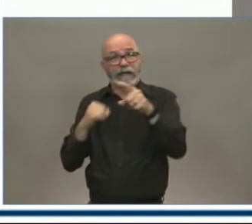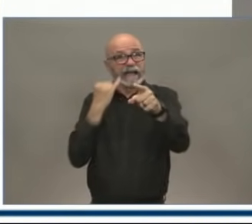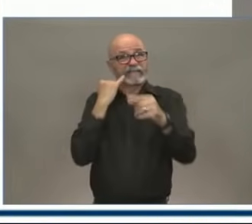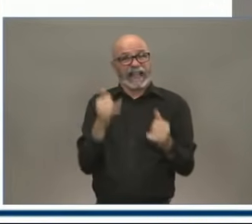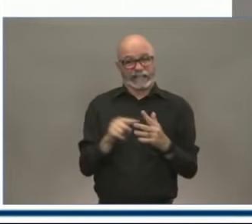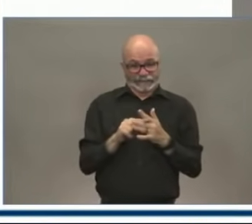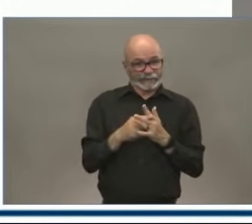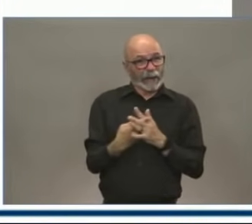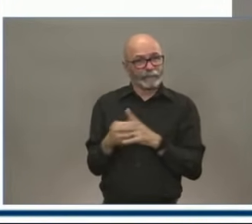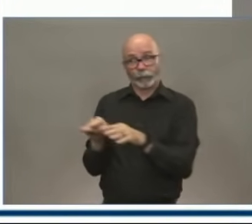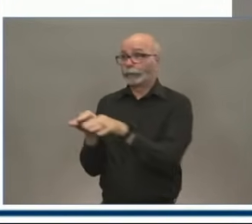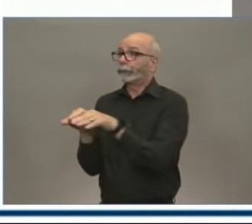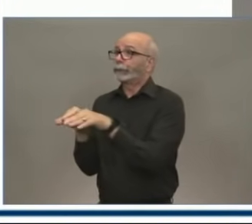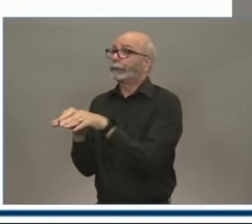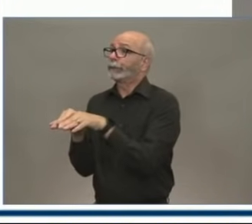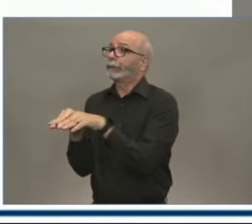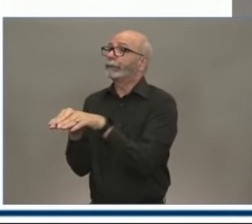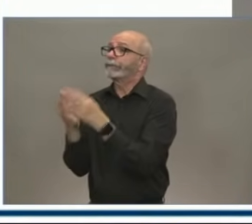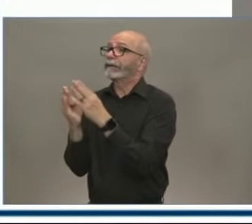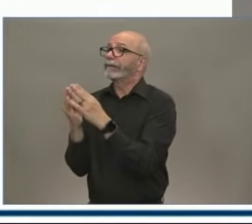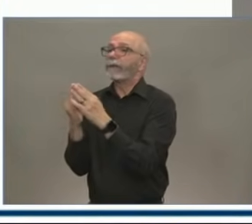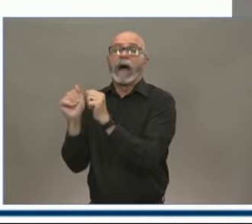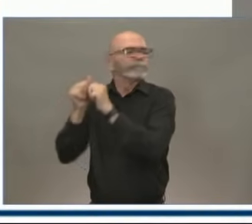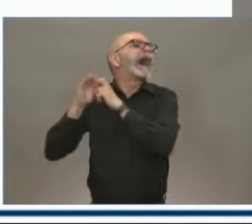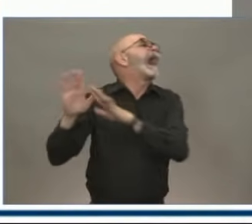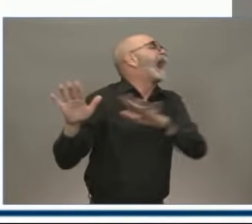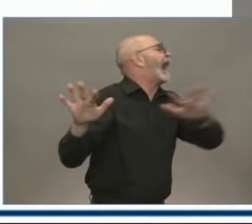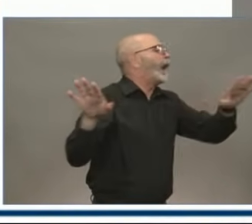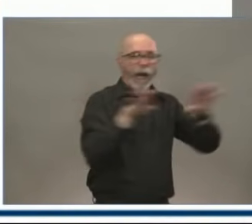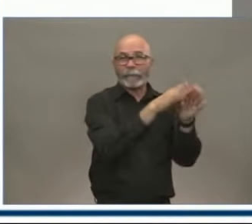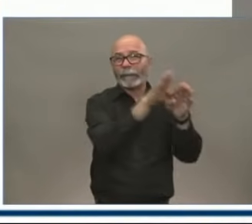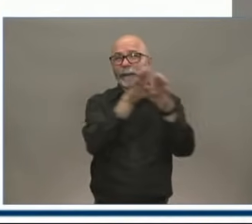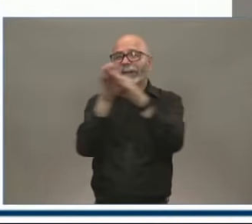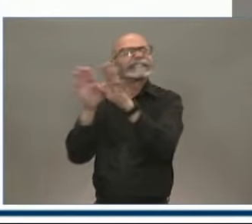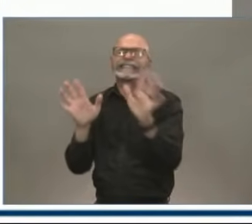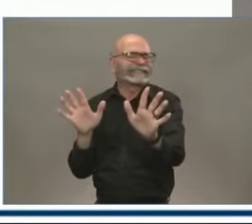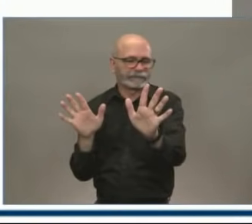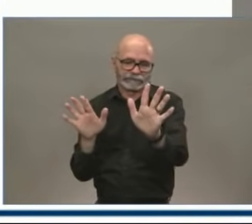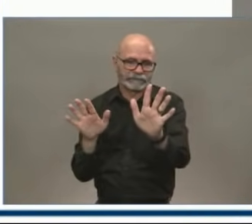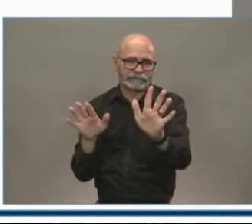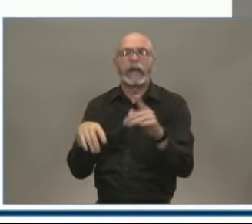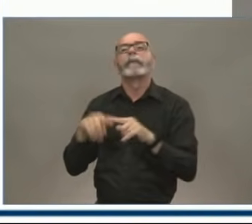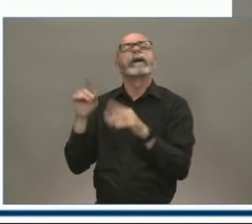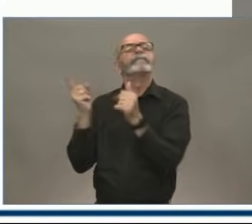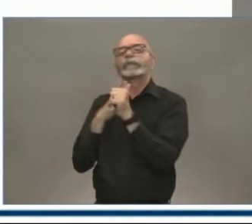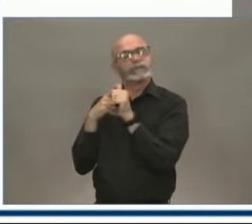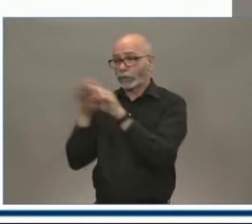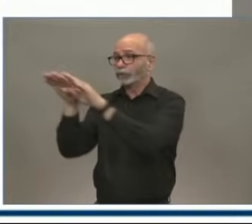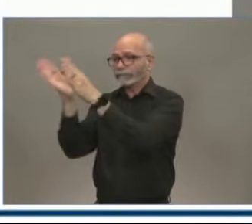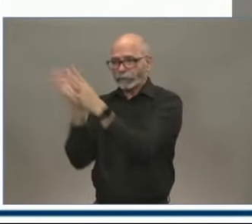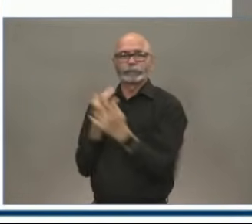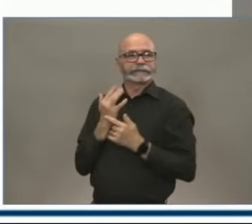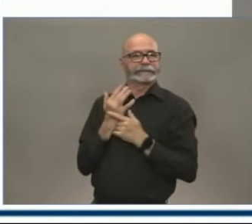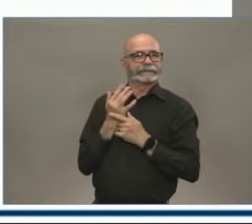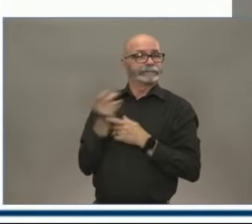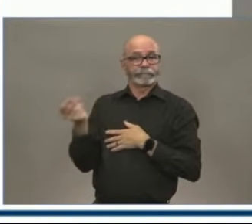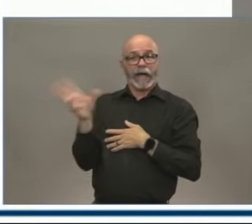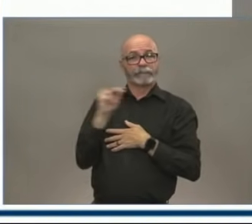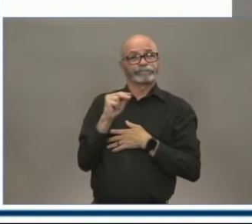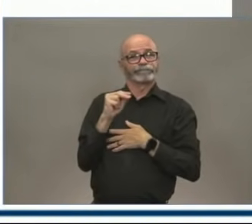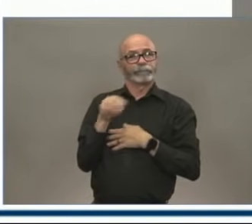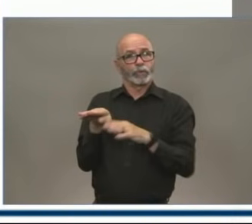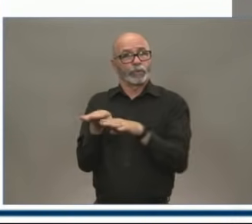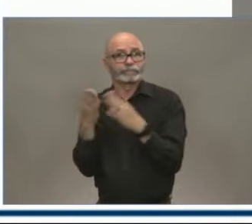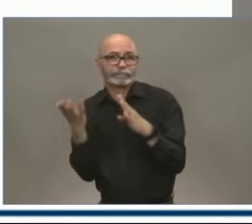need to be done slowly and carefully. The changes in how we shop are the first really visible way that